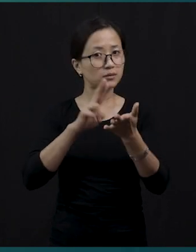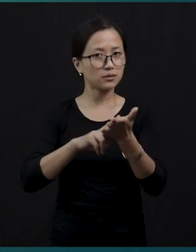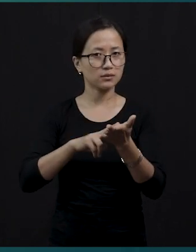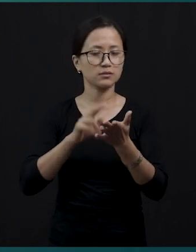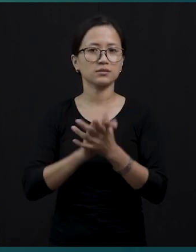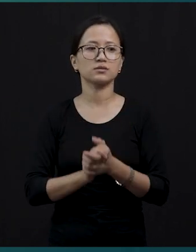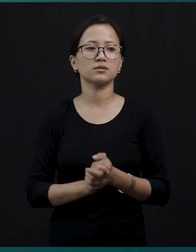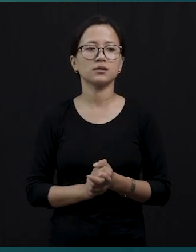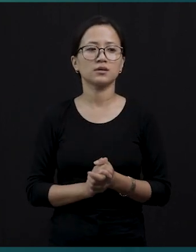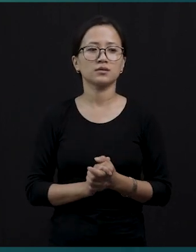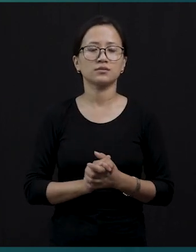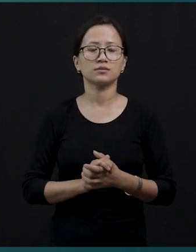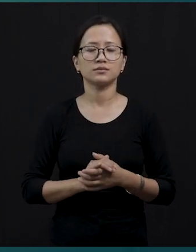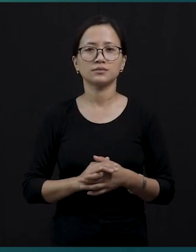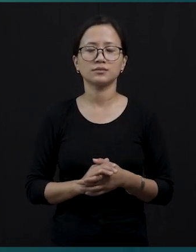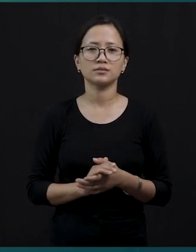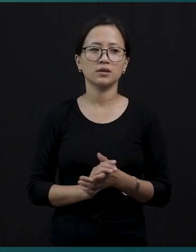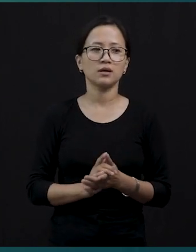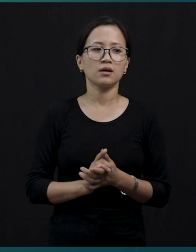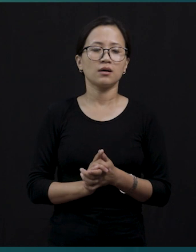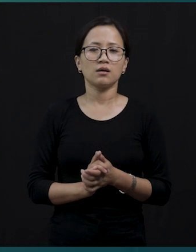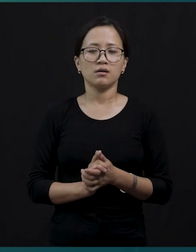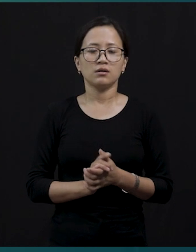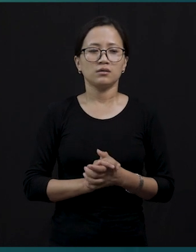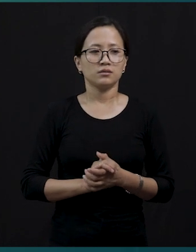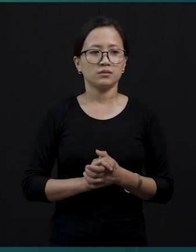HUNDRED, 100. And then you have 16,